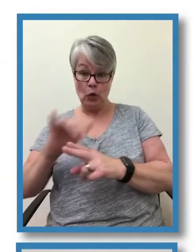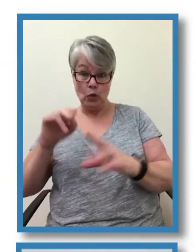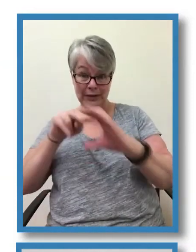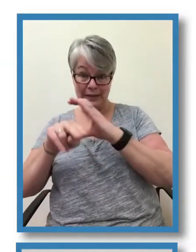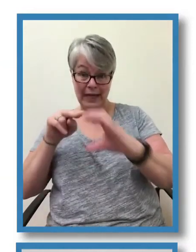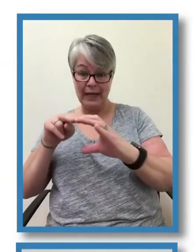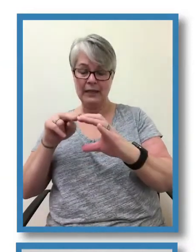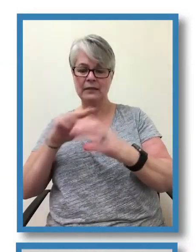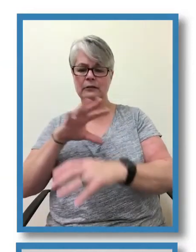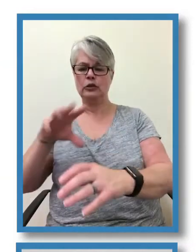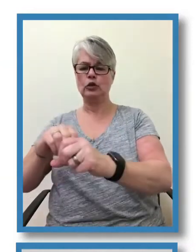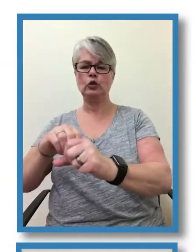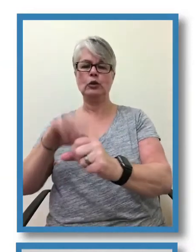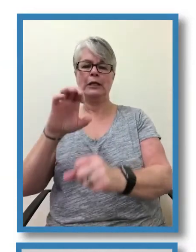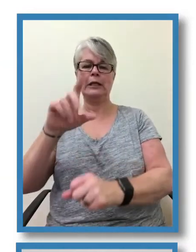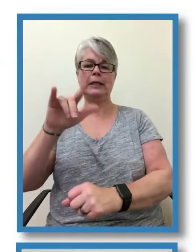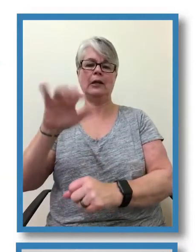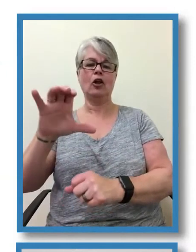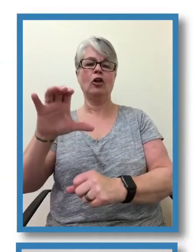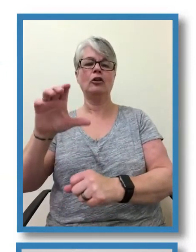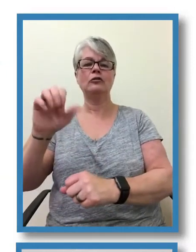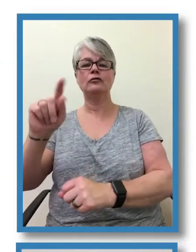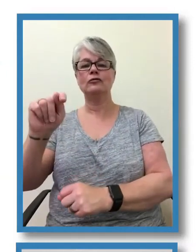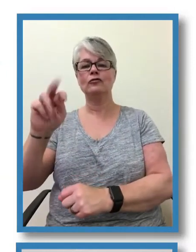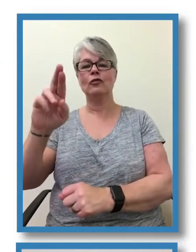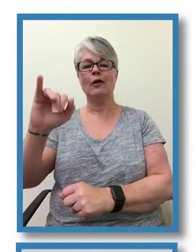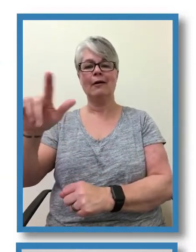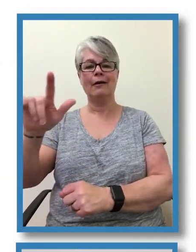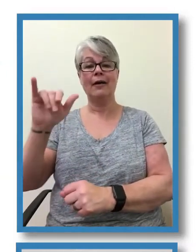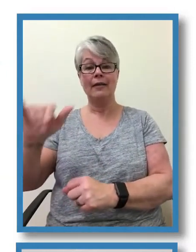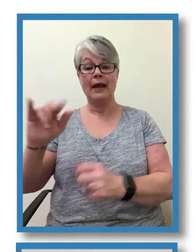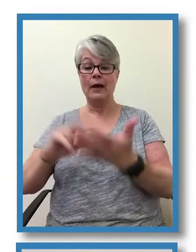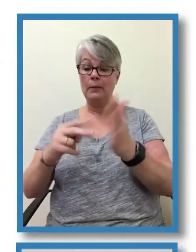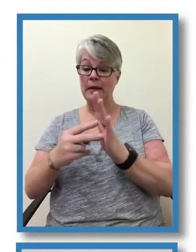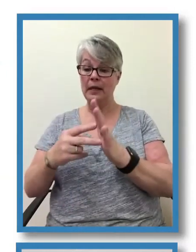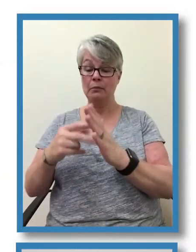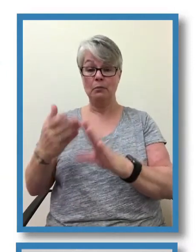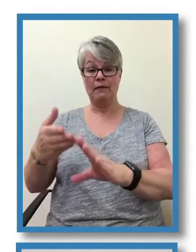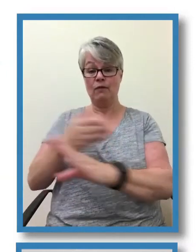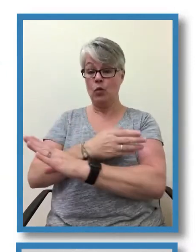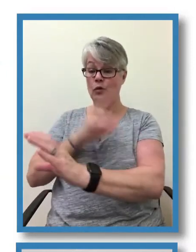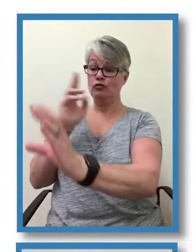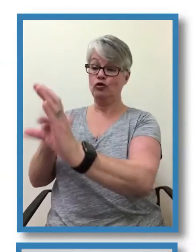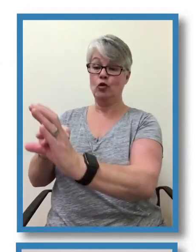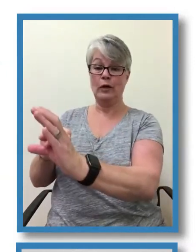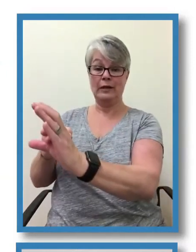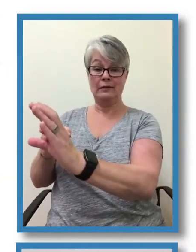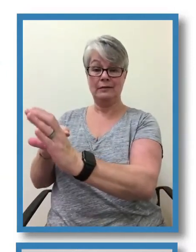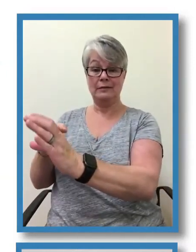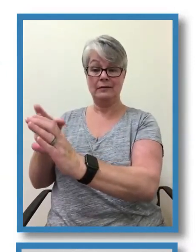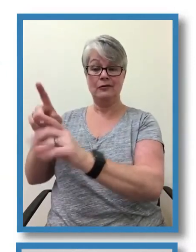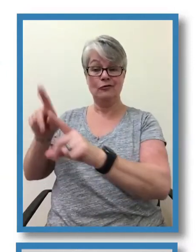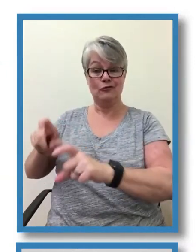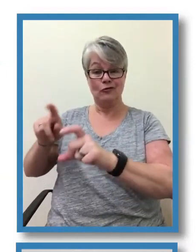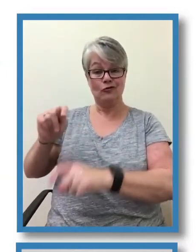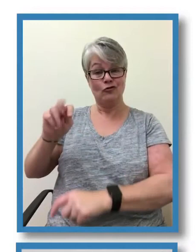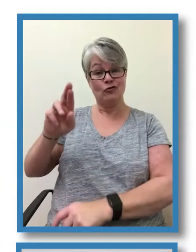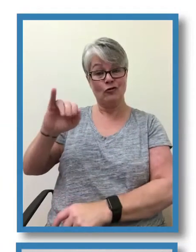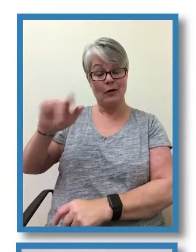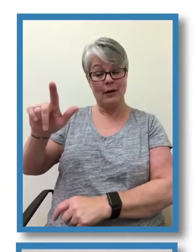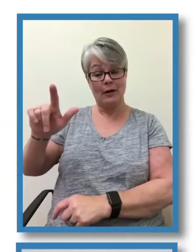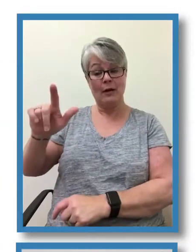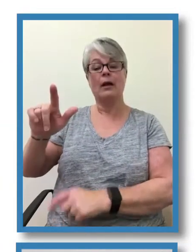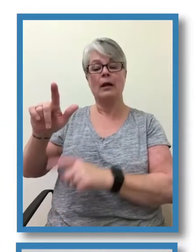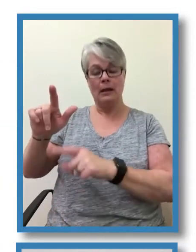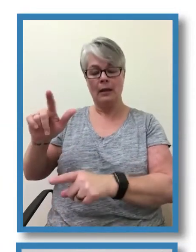have amyloid in the brain to be removed. You don't want to be subjected to a compound removing amyloid if you don't have it there. So you